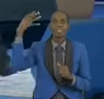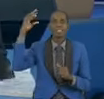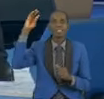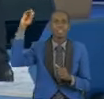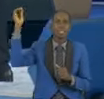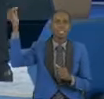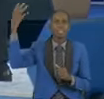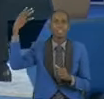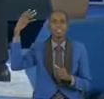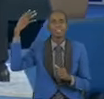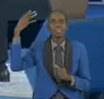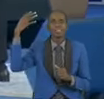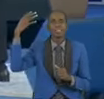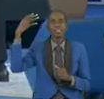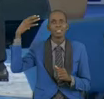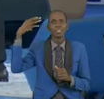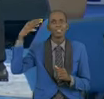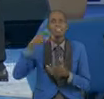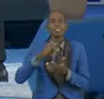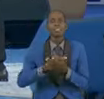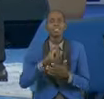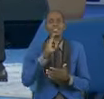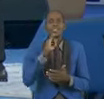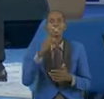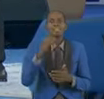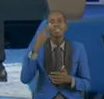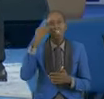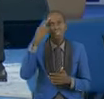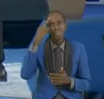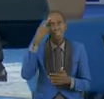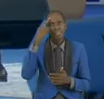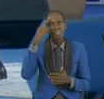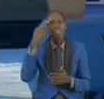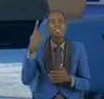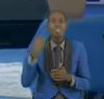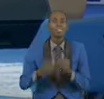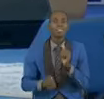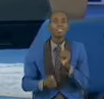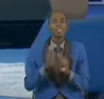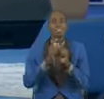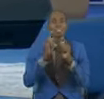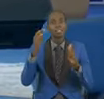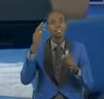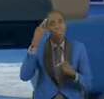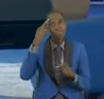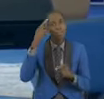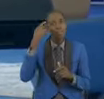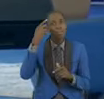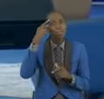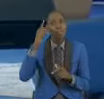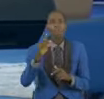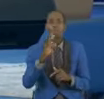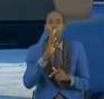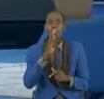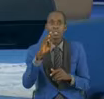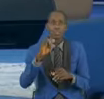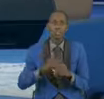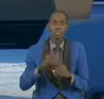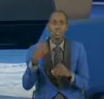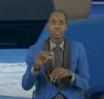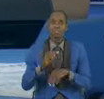grace. That's the reason, the greater reason for being in the ministry.